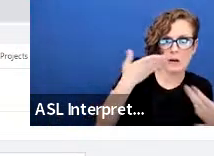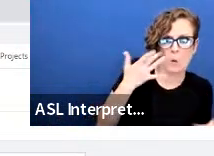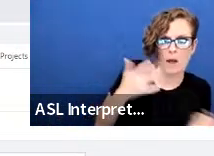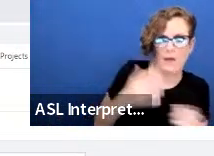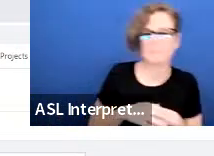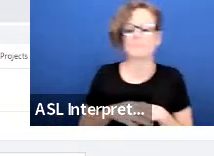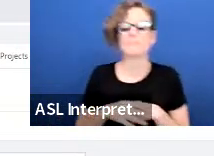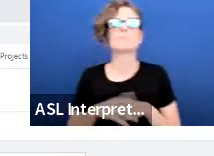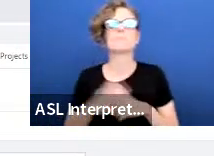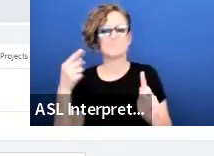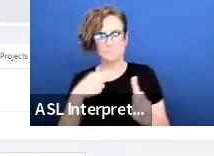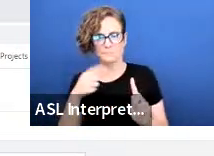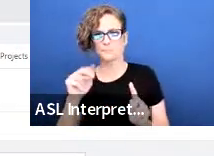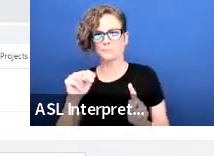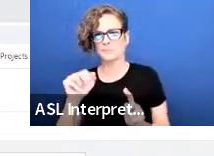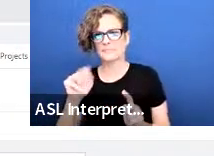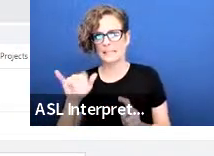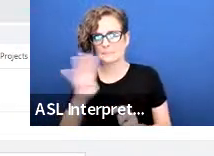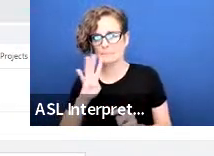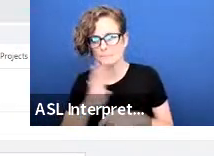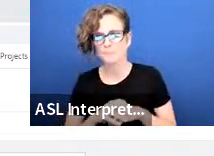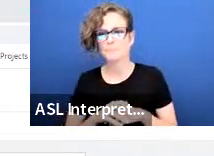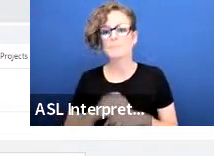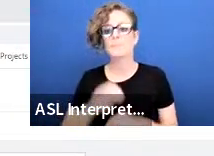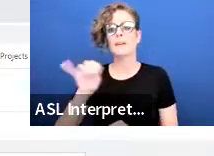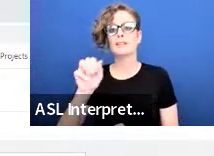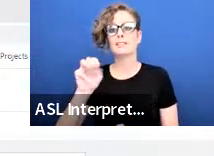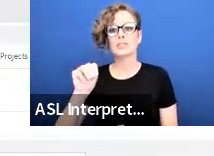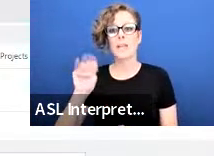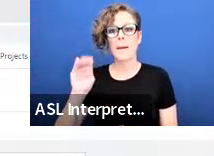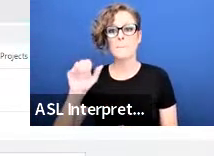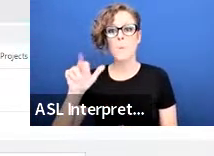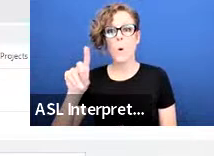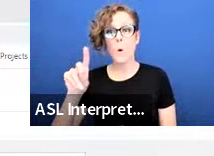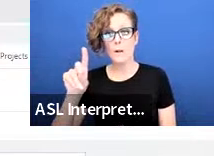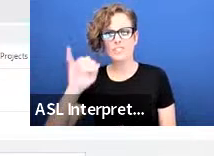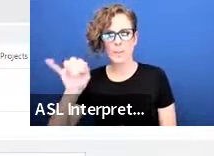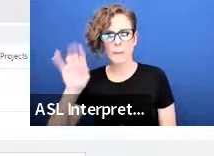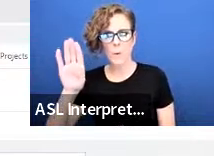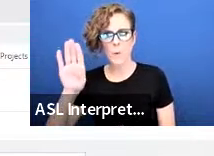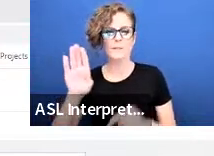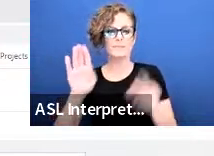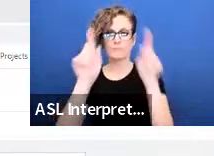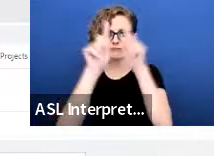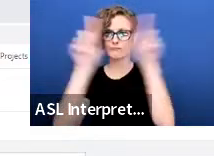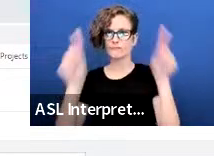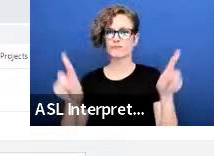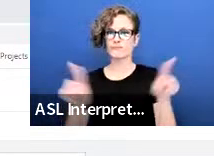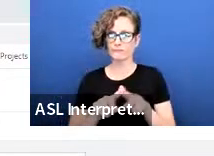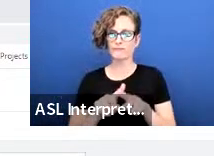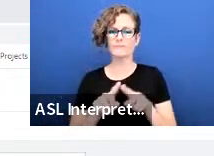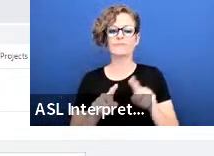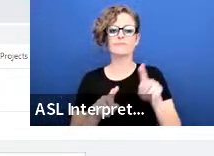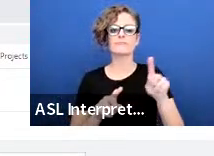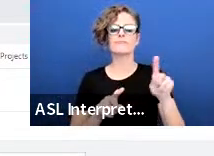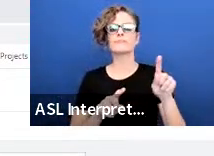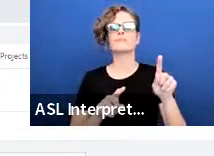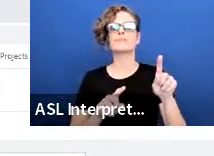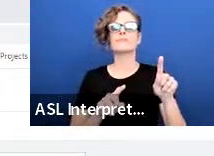is this Jamboard. This is the question, and there's some comments here from the